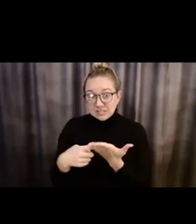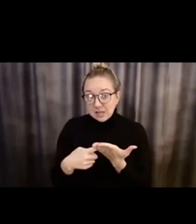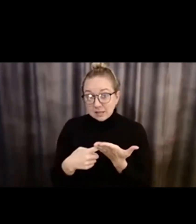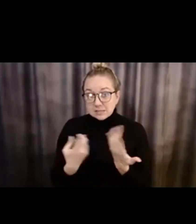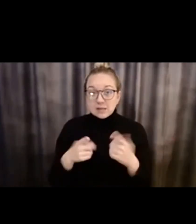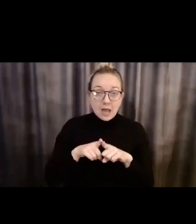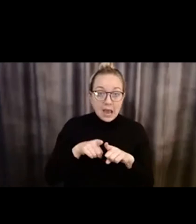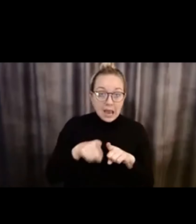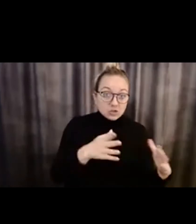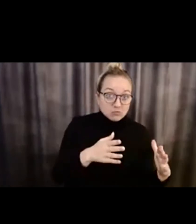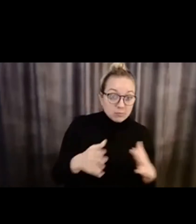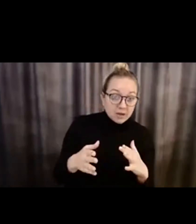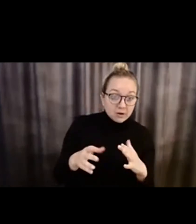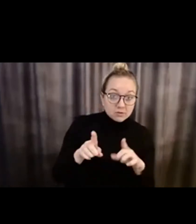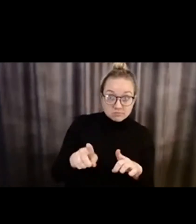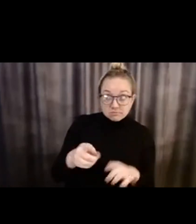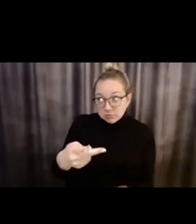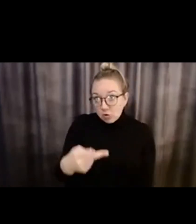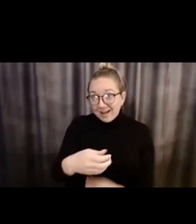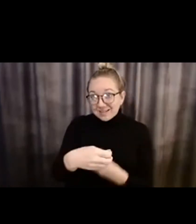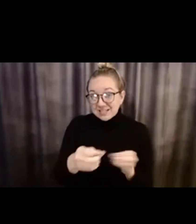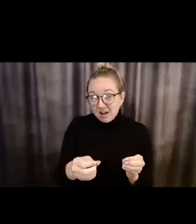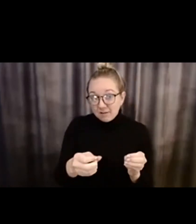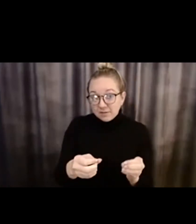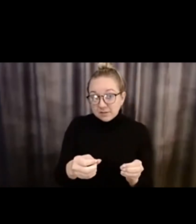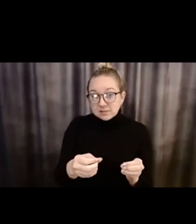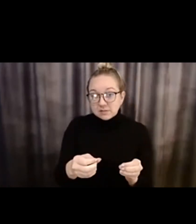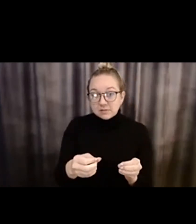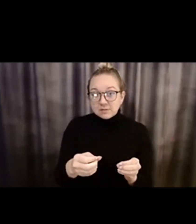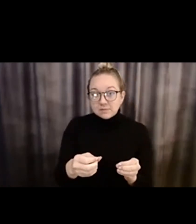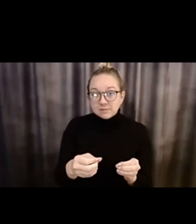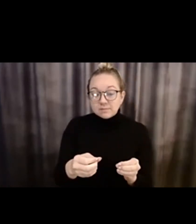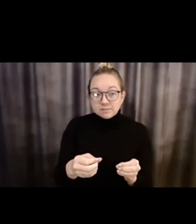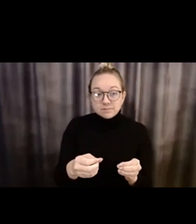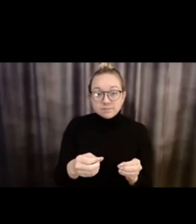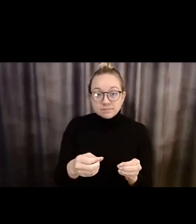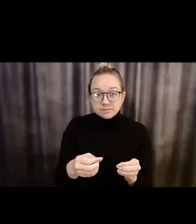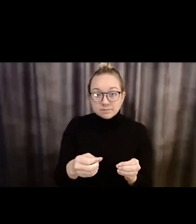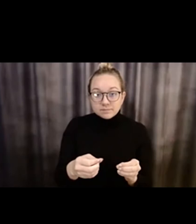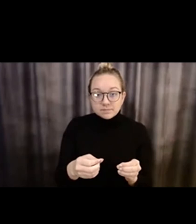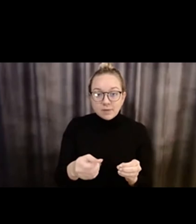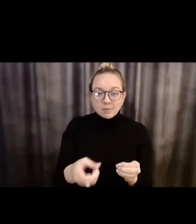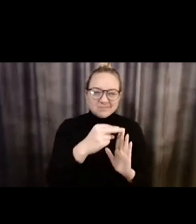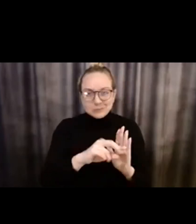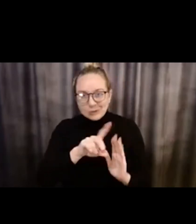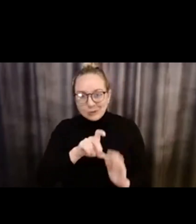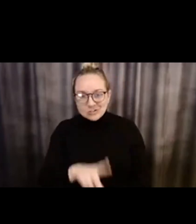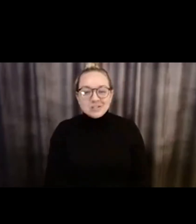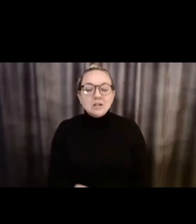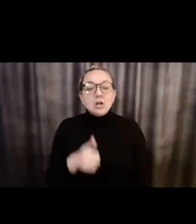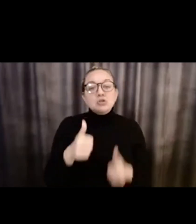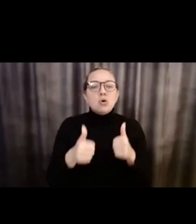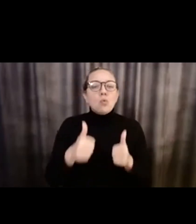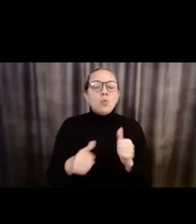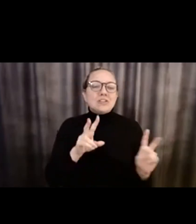to return to work, return to the office, or a new normal, what topics are top of